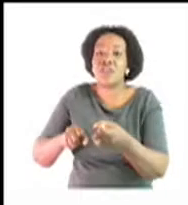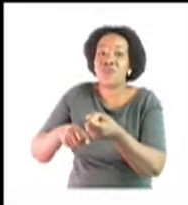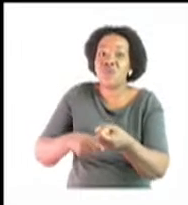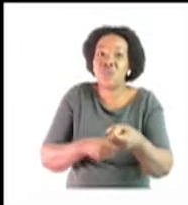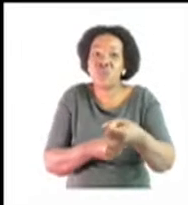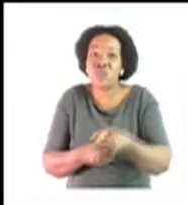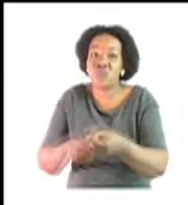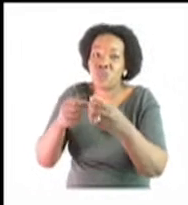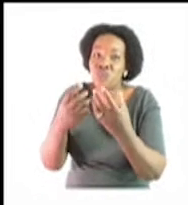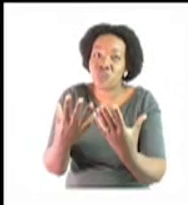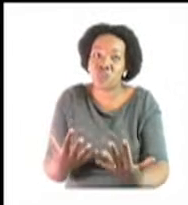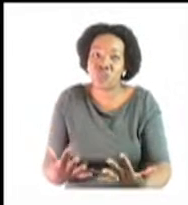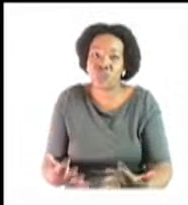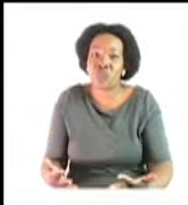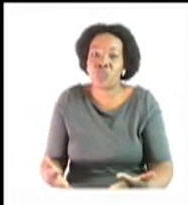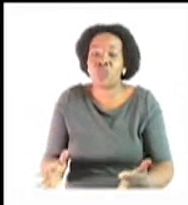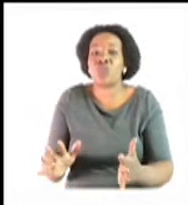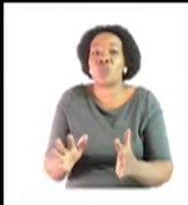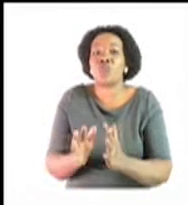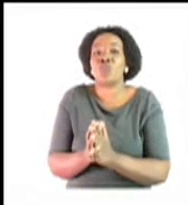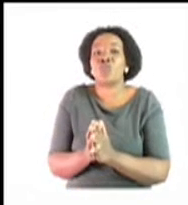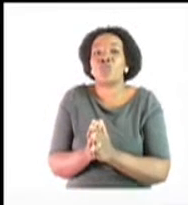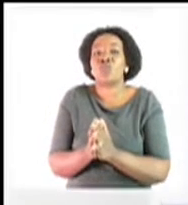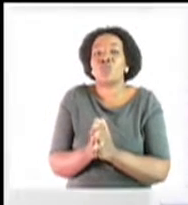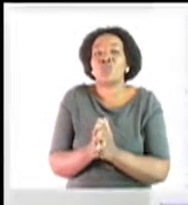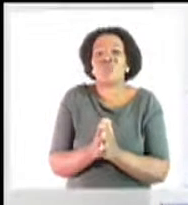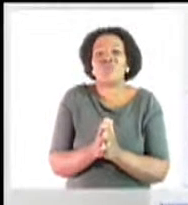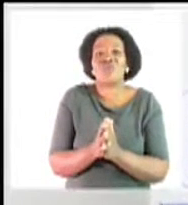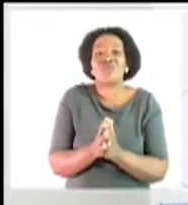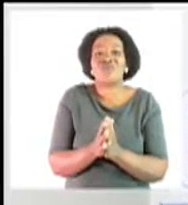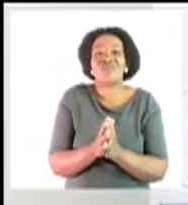and put it out.